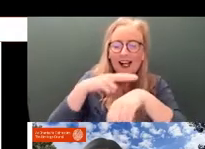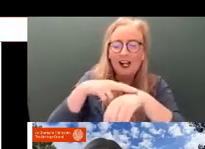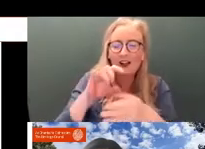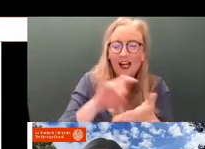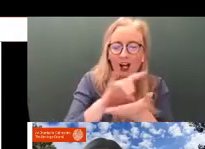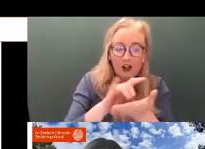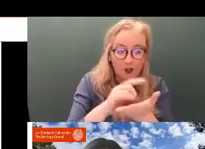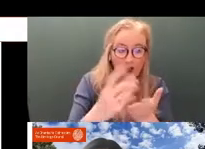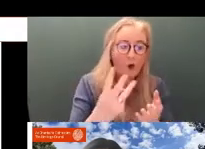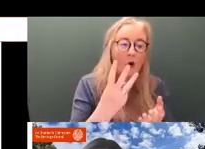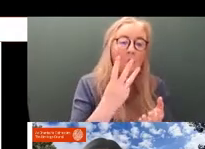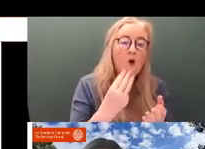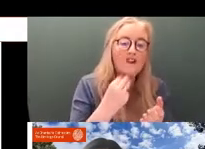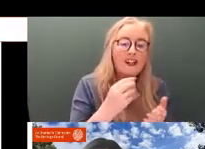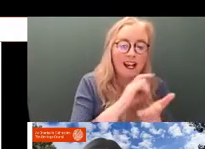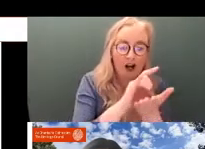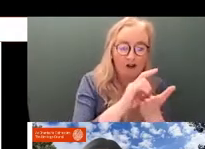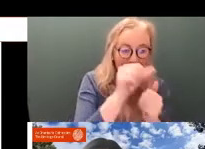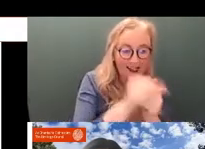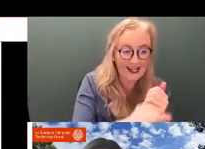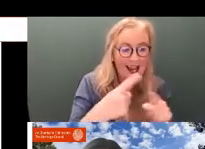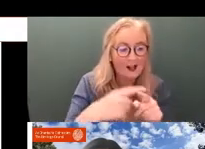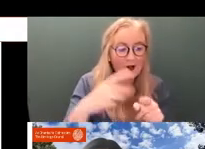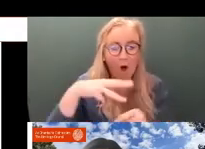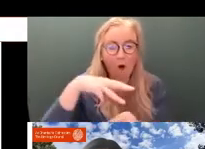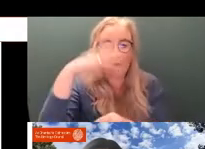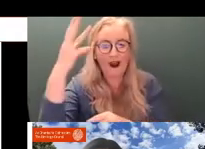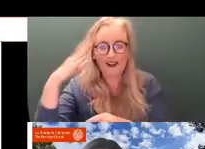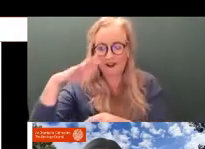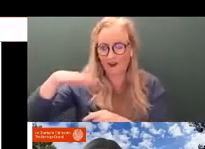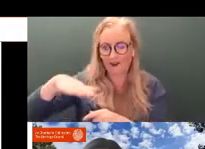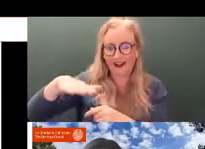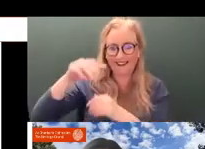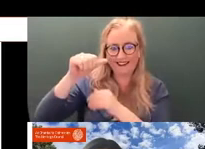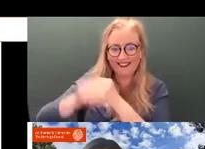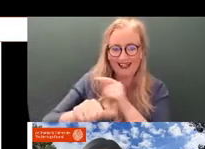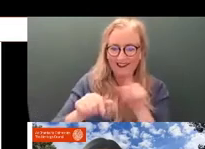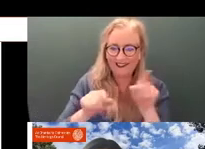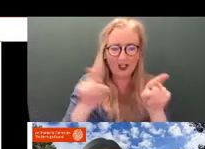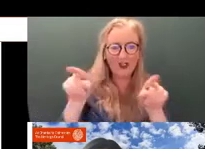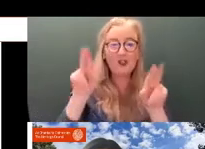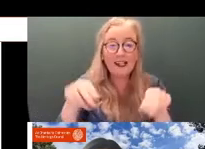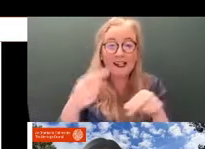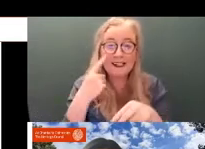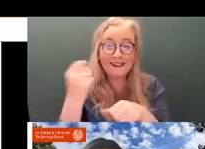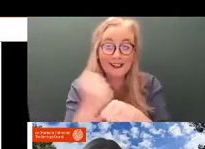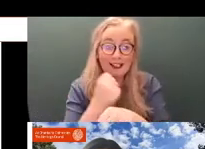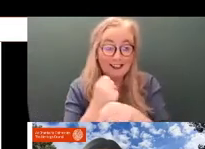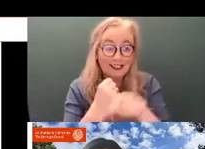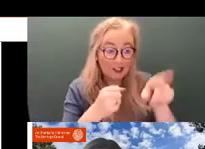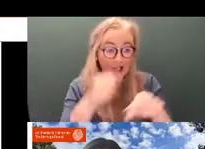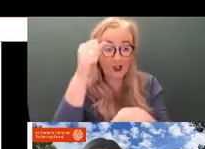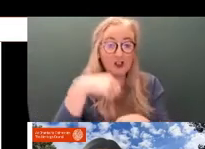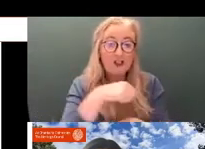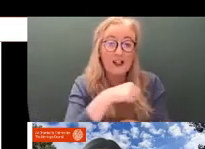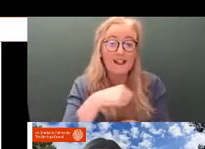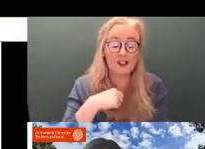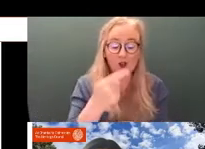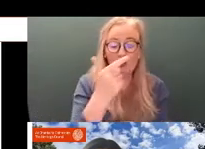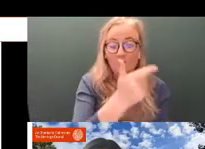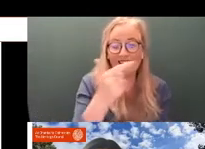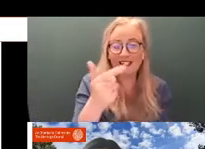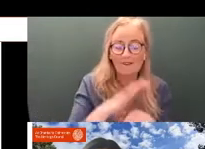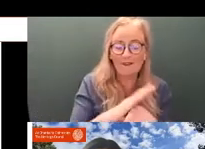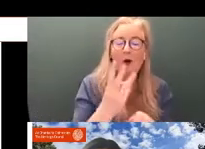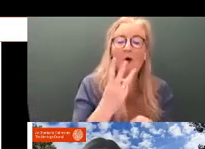Water Heritage Day and Wild Child Day. And so and we can see the dates there. So Sunday, the 22nd will be Water